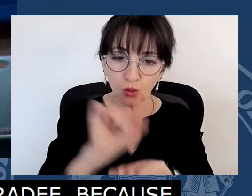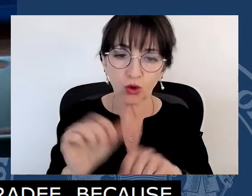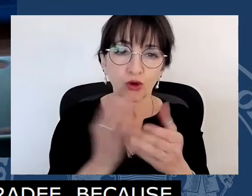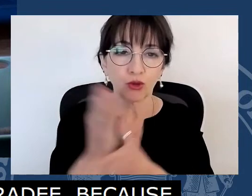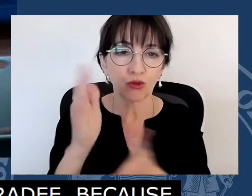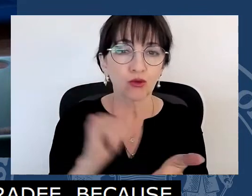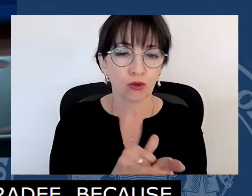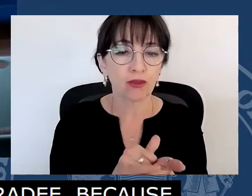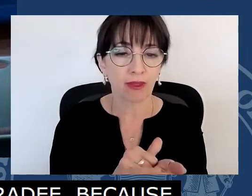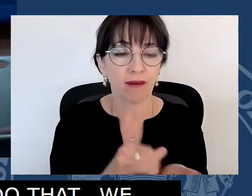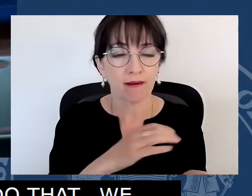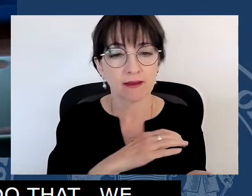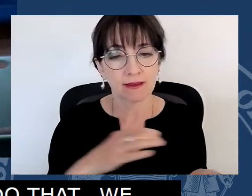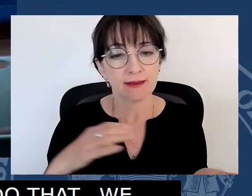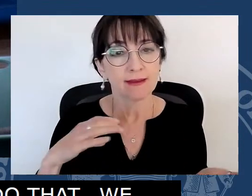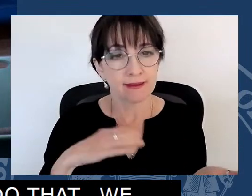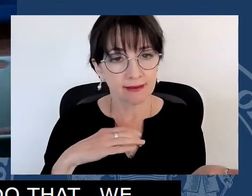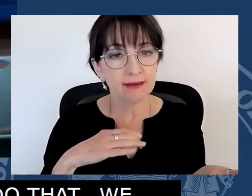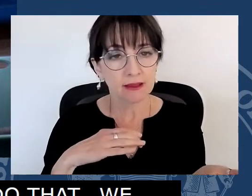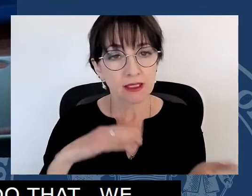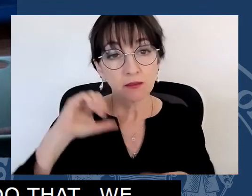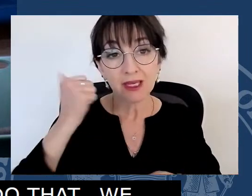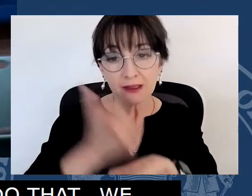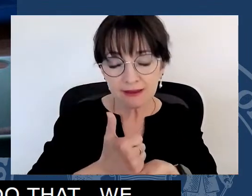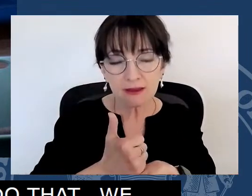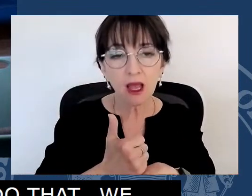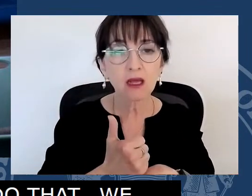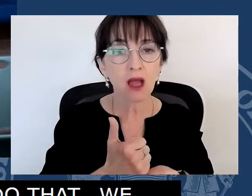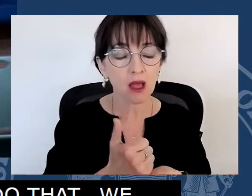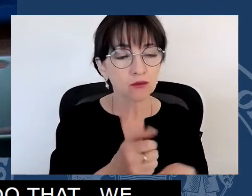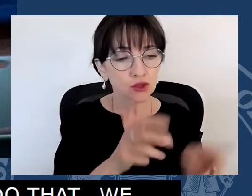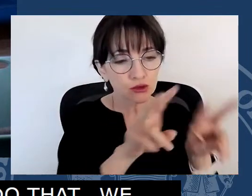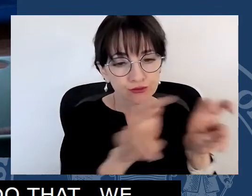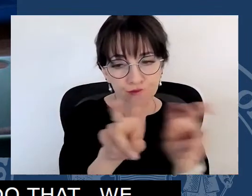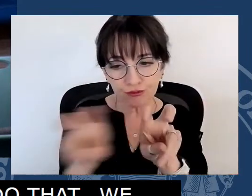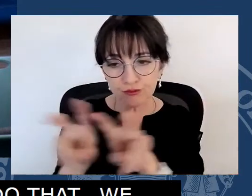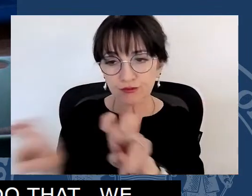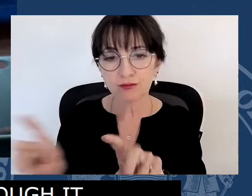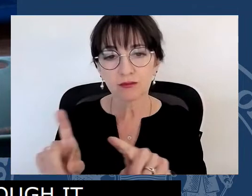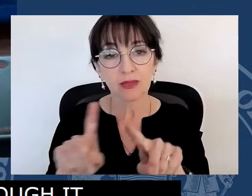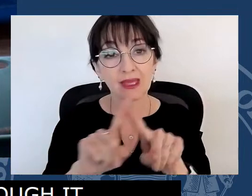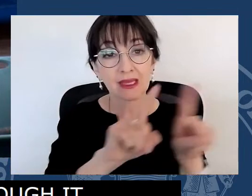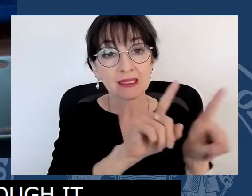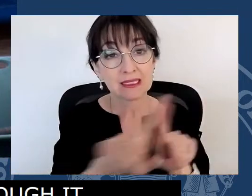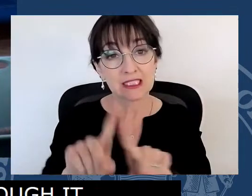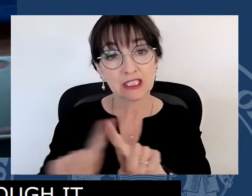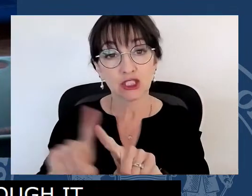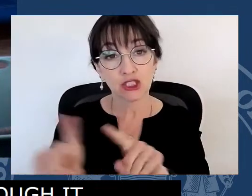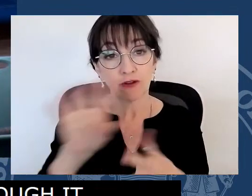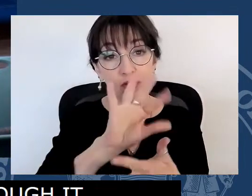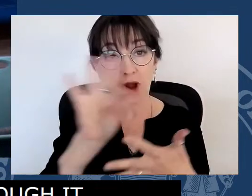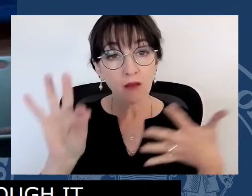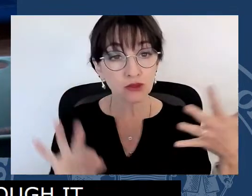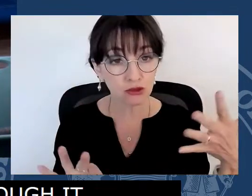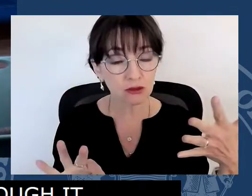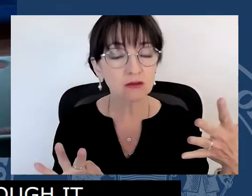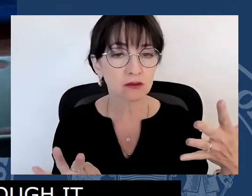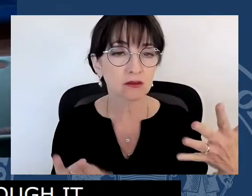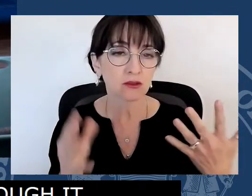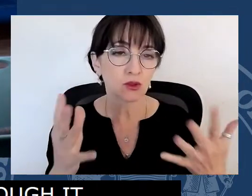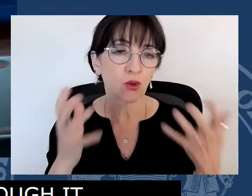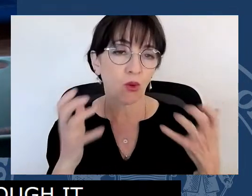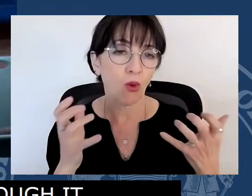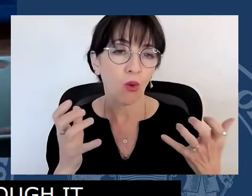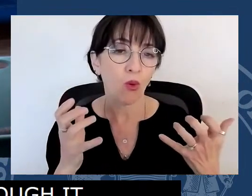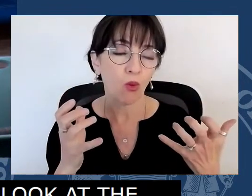that's been set up to look at the various options and to explain the situation that we're in, to try to get to a